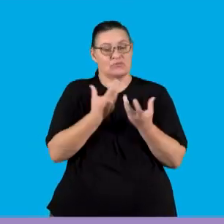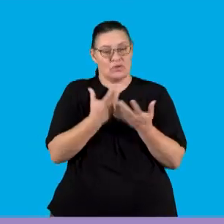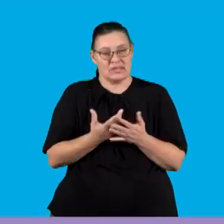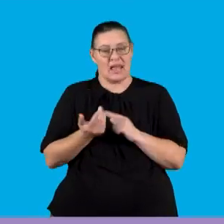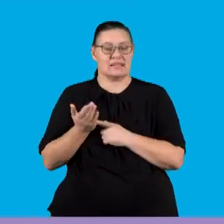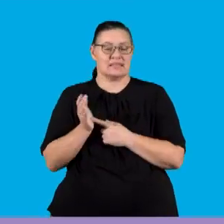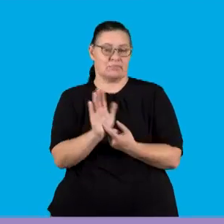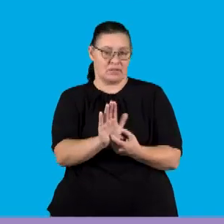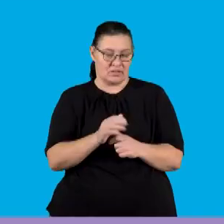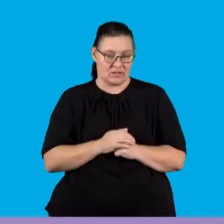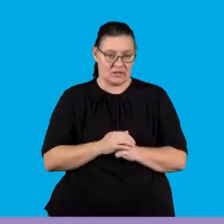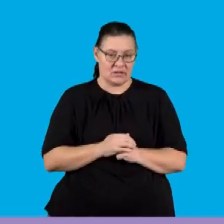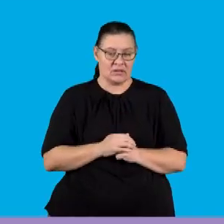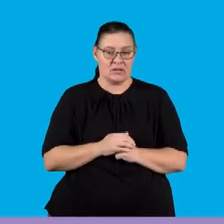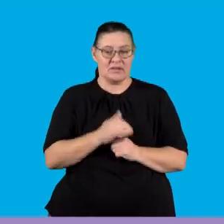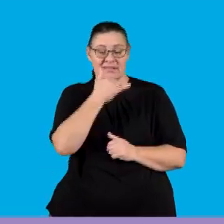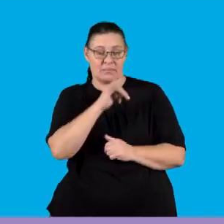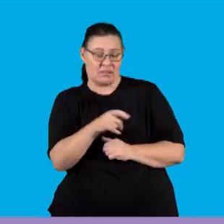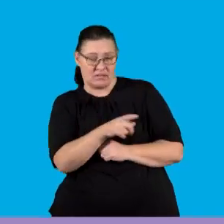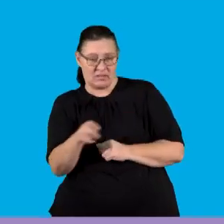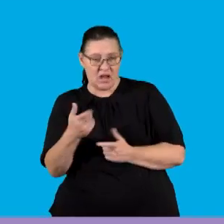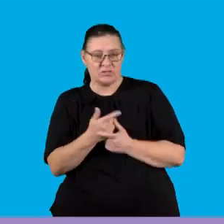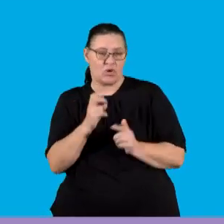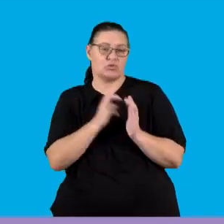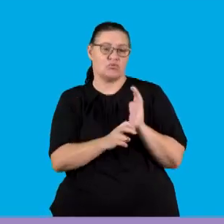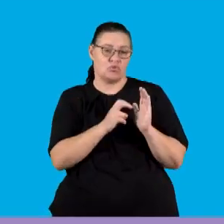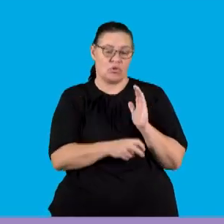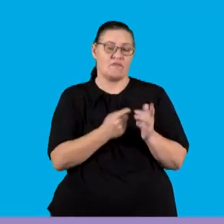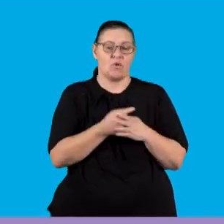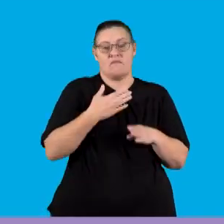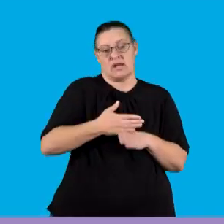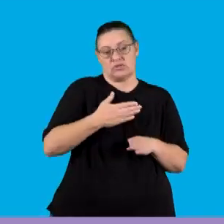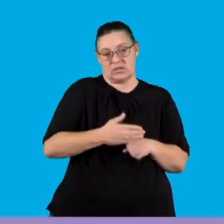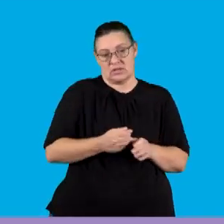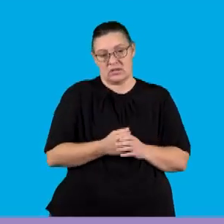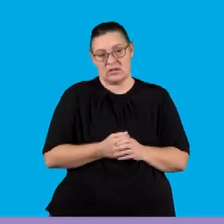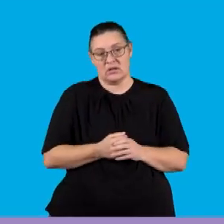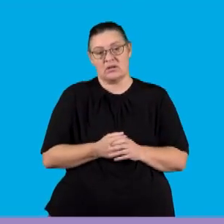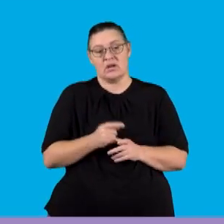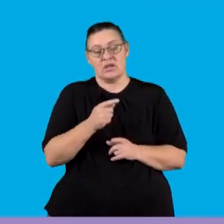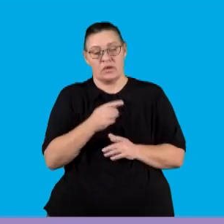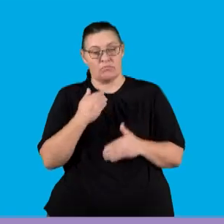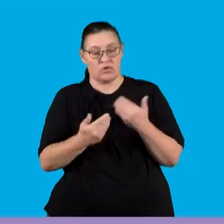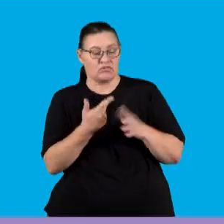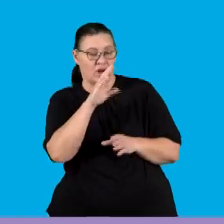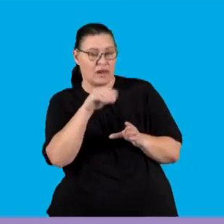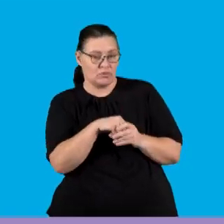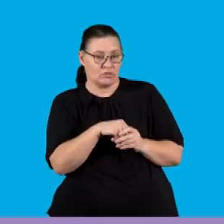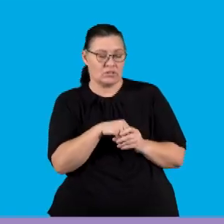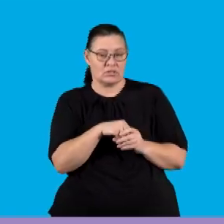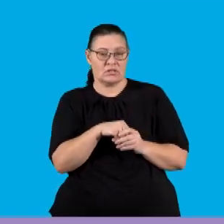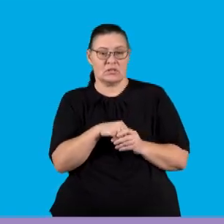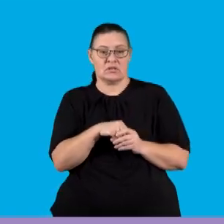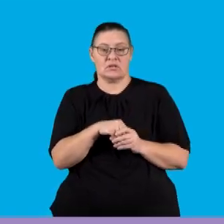in symbols. So the formula is the rule for the function. The process from the input